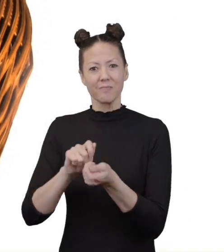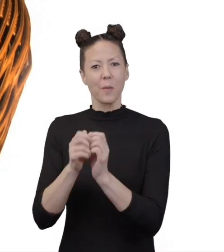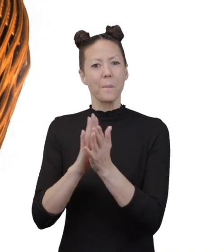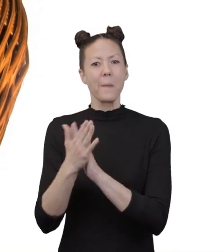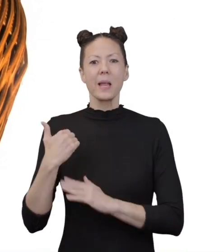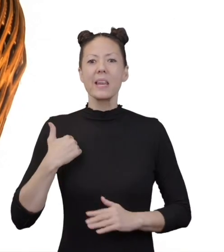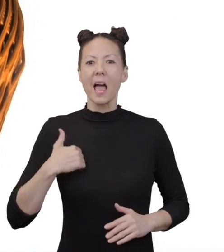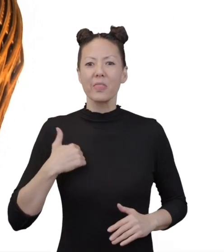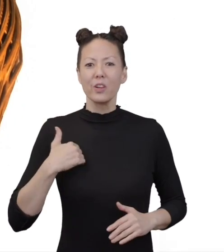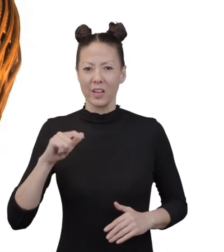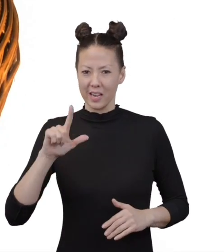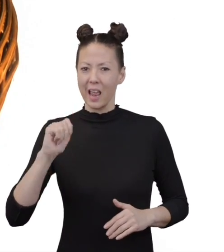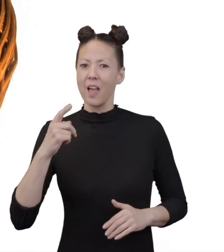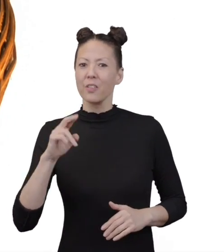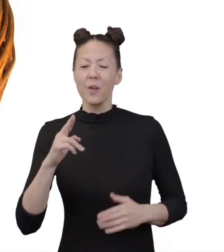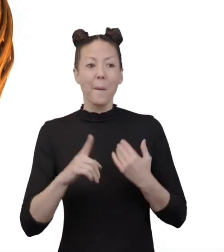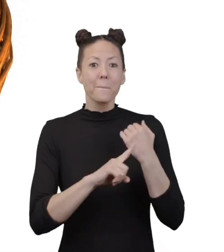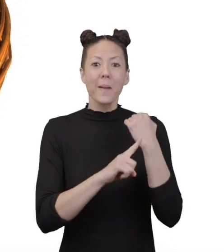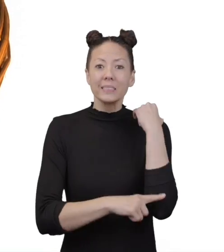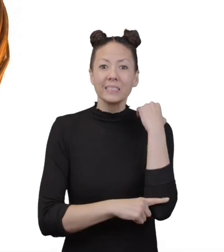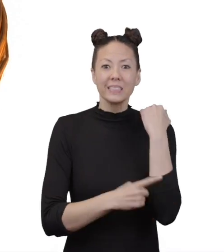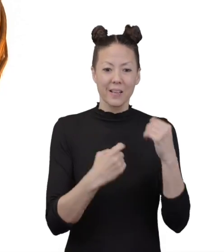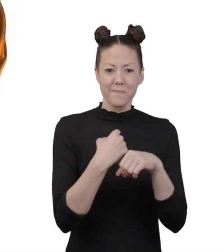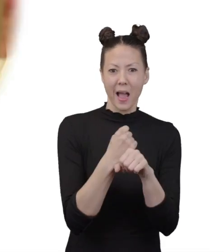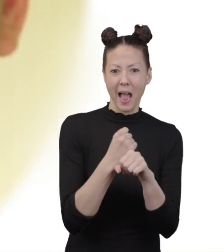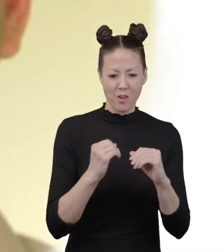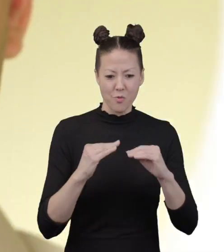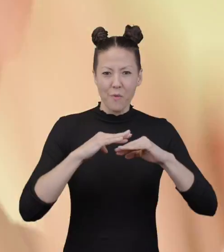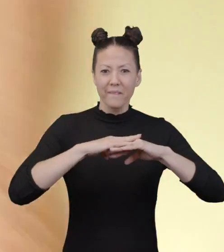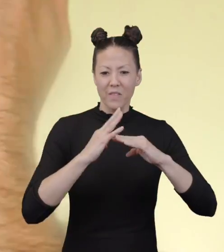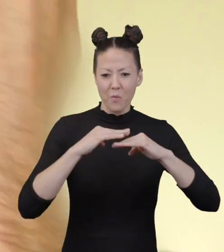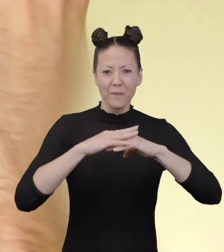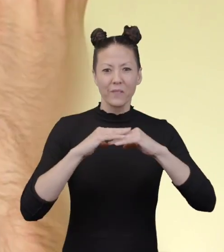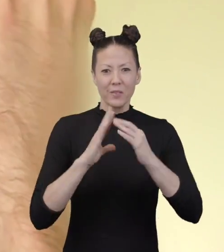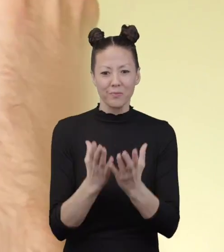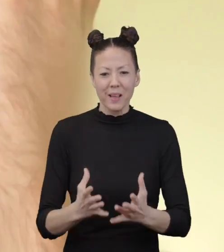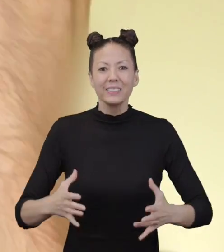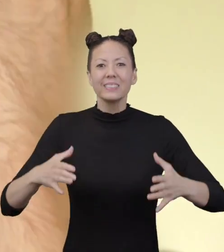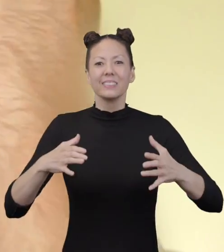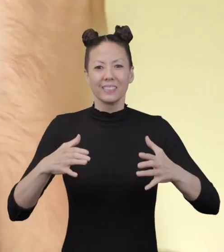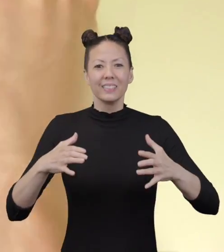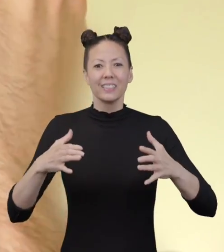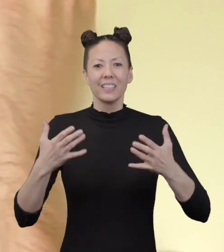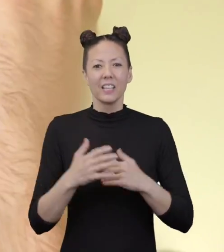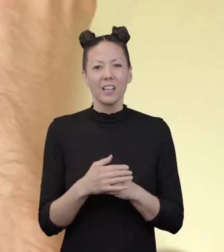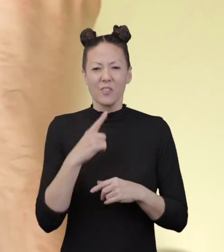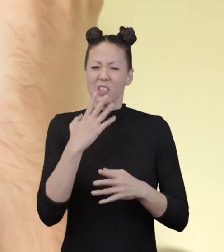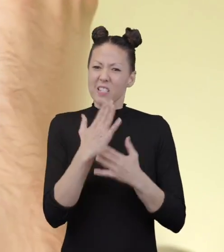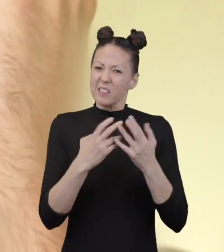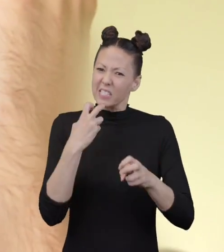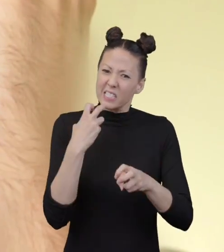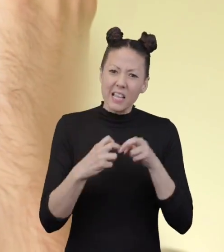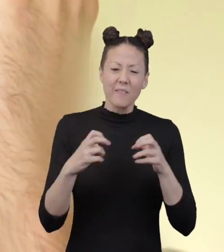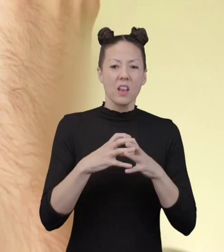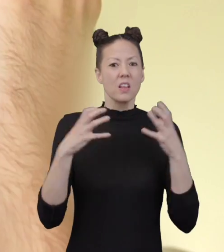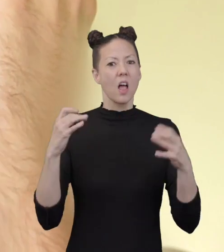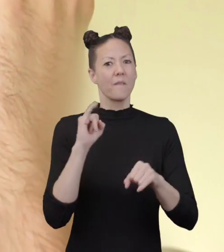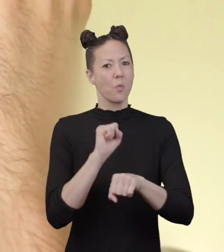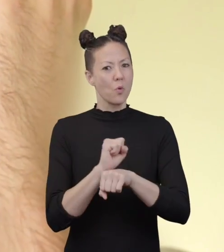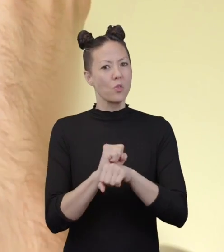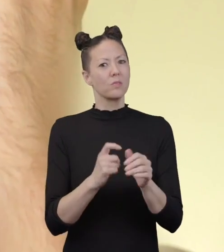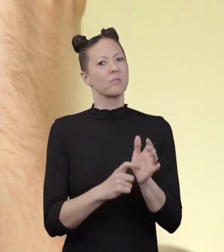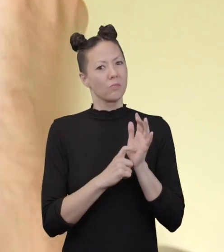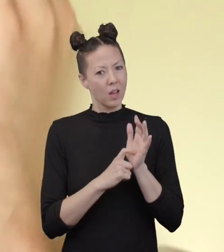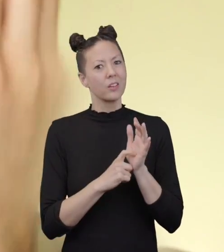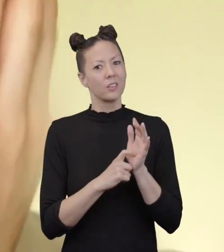And basket weavers made, baskets. This work was arduous and took a lot of time. At